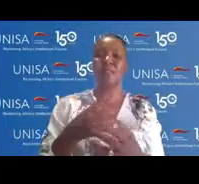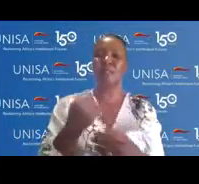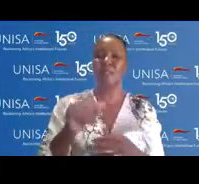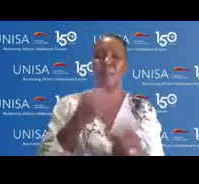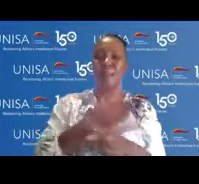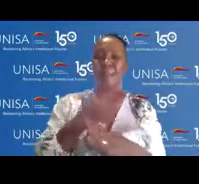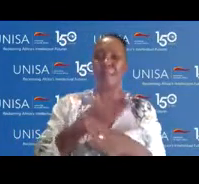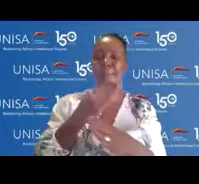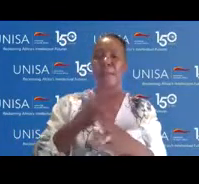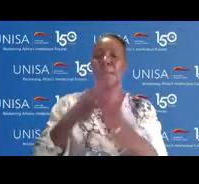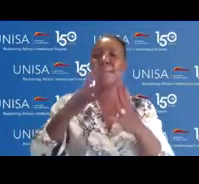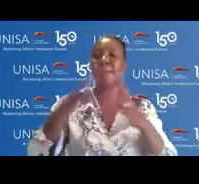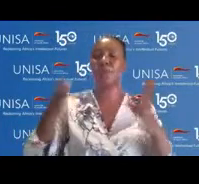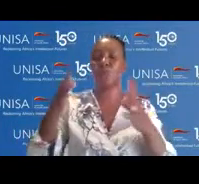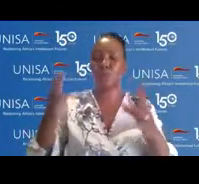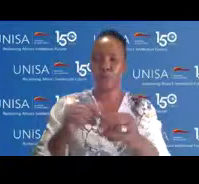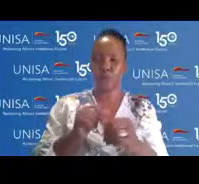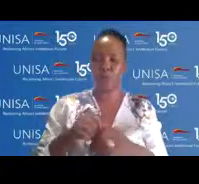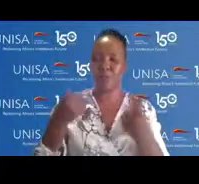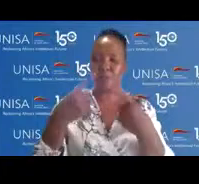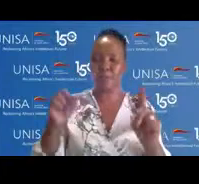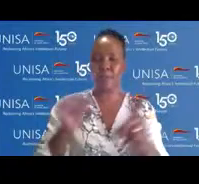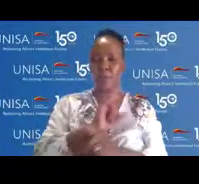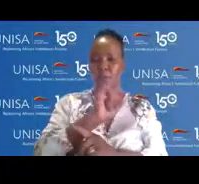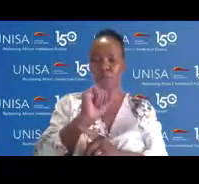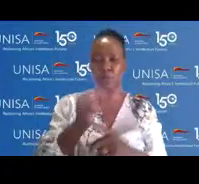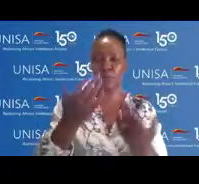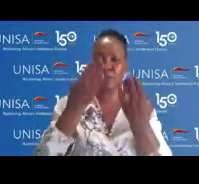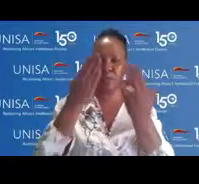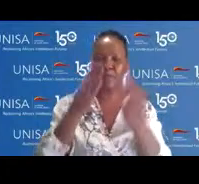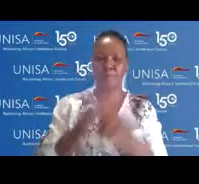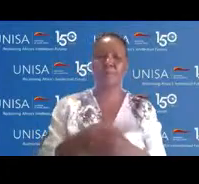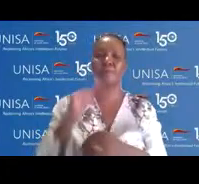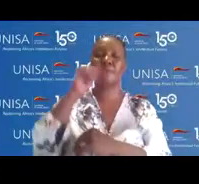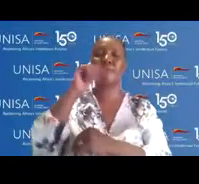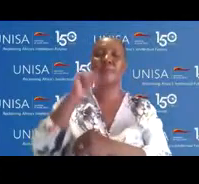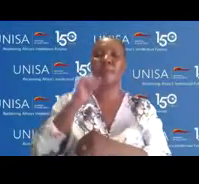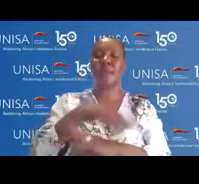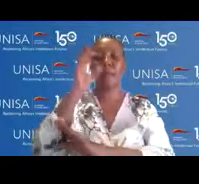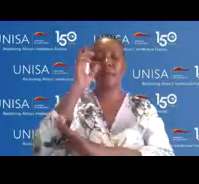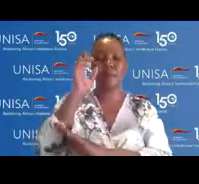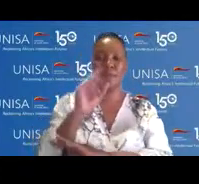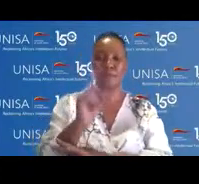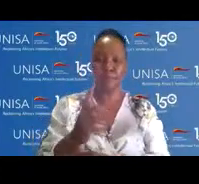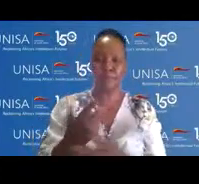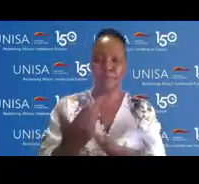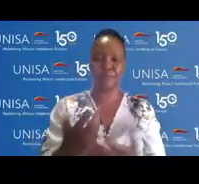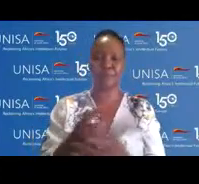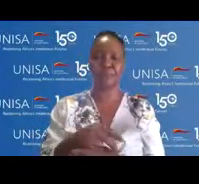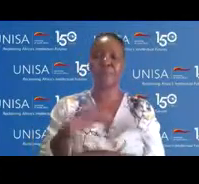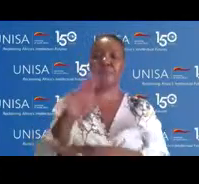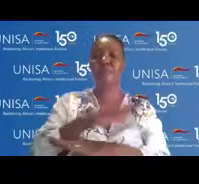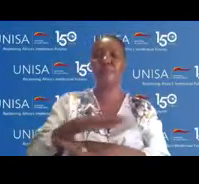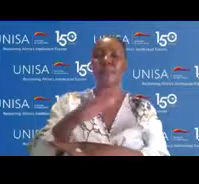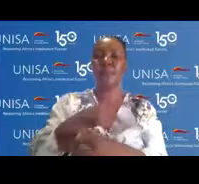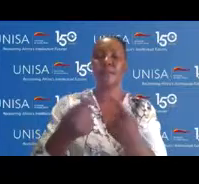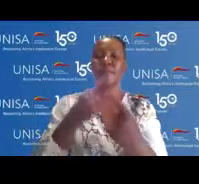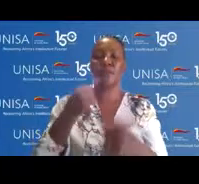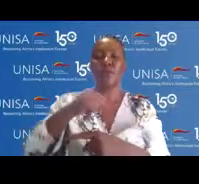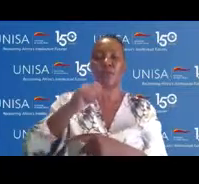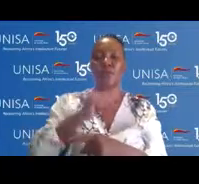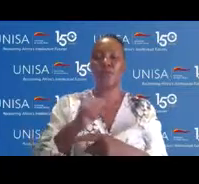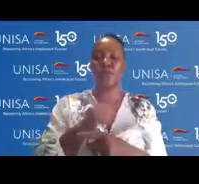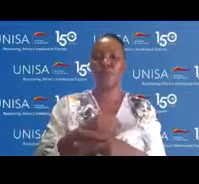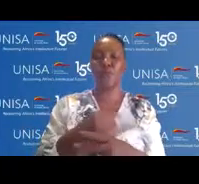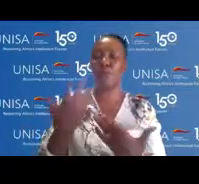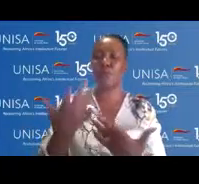difference to your studies. So yes, just to remind you guys, basically from our survey, most of you guys know it's